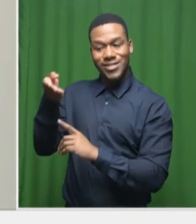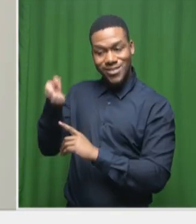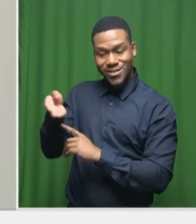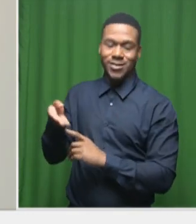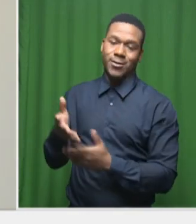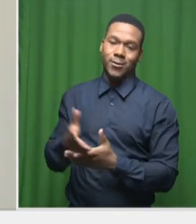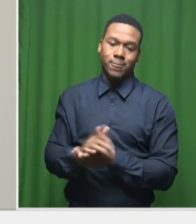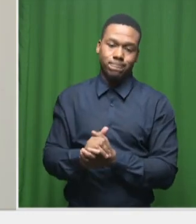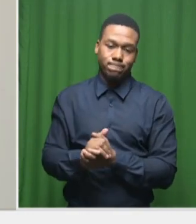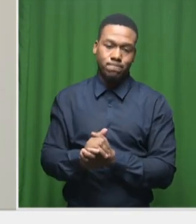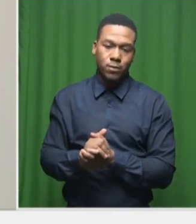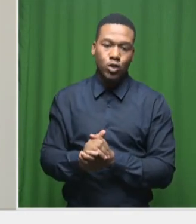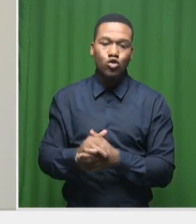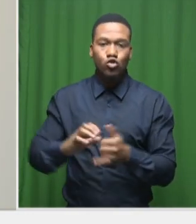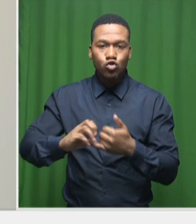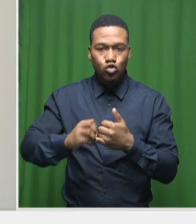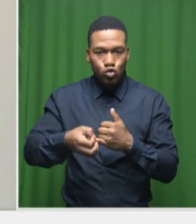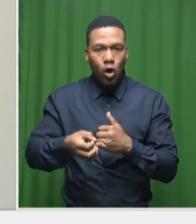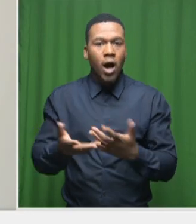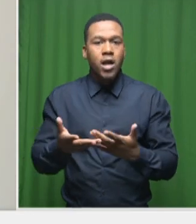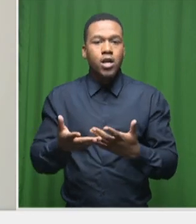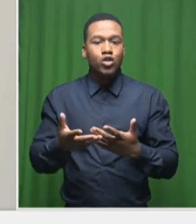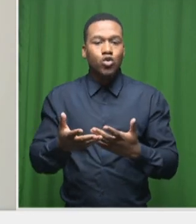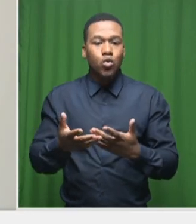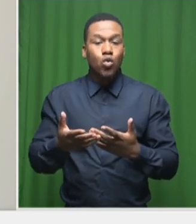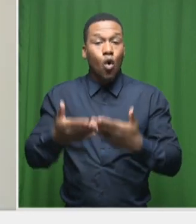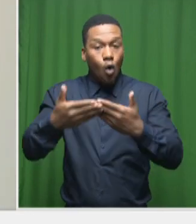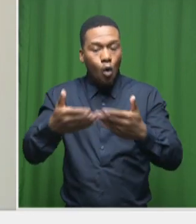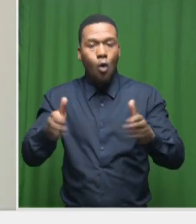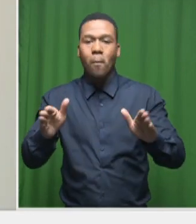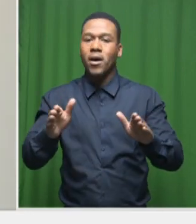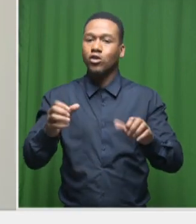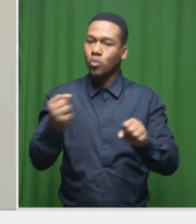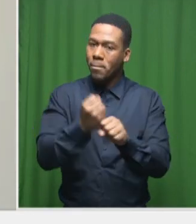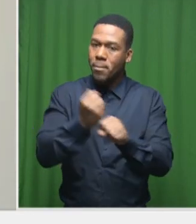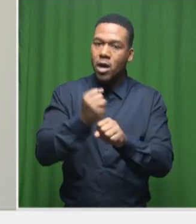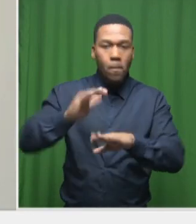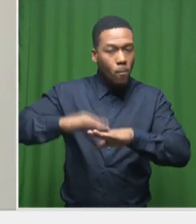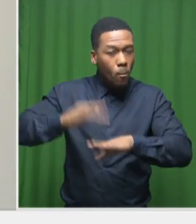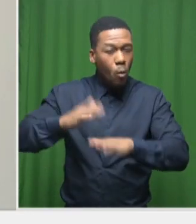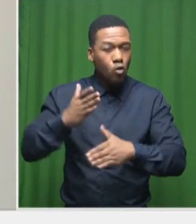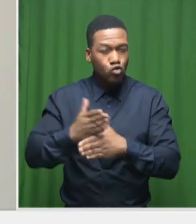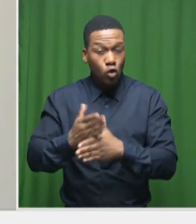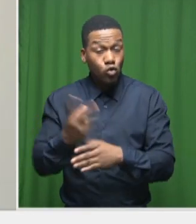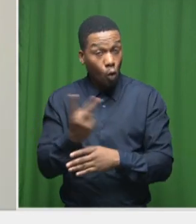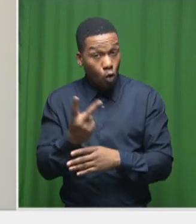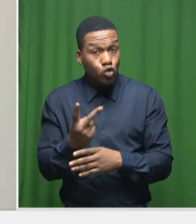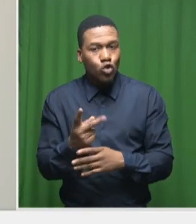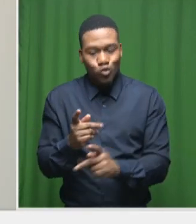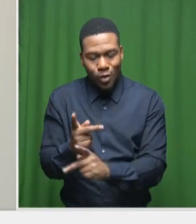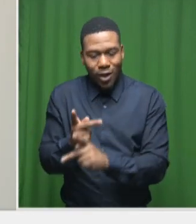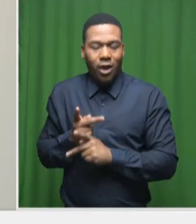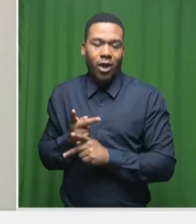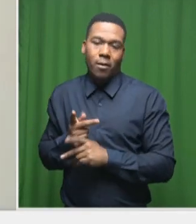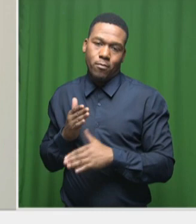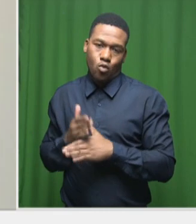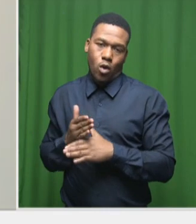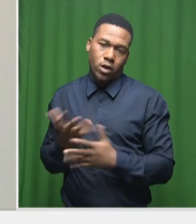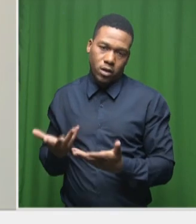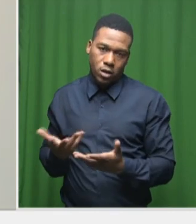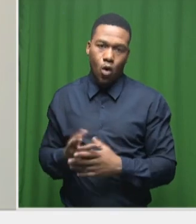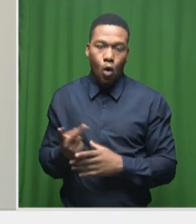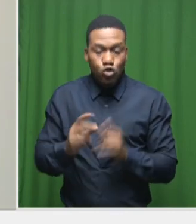enable, this use of 4R to create more jobs, but to retain jobs as well, and also to upskill